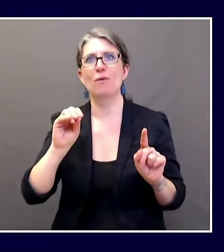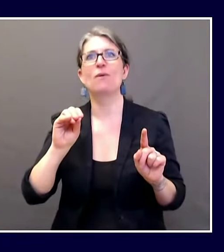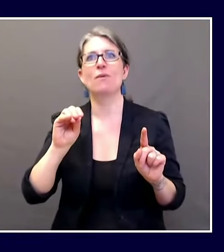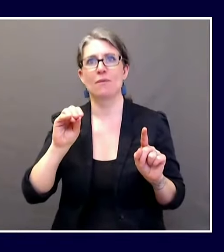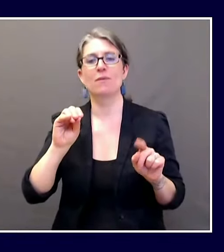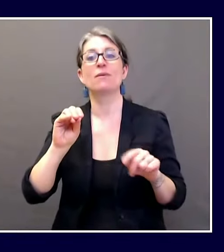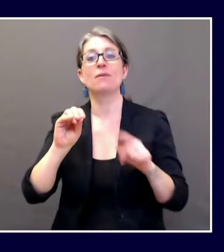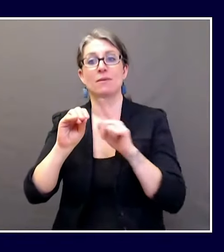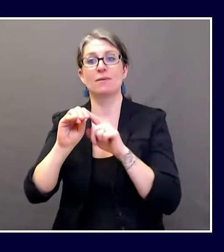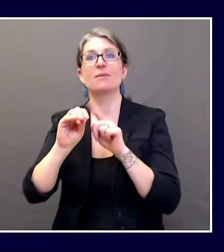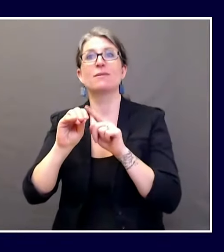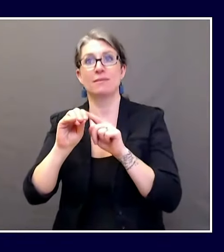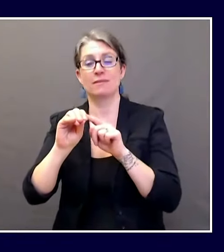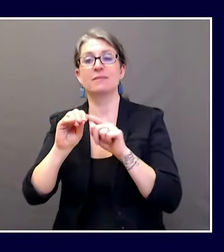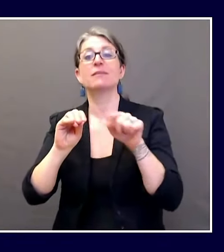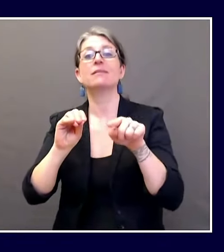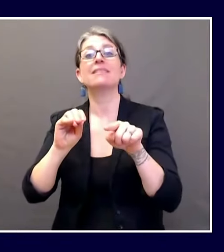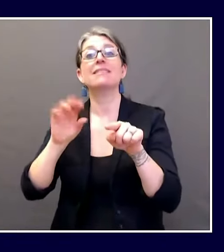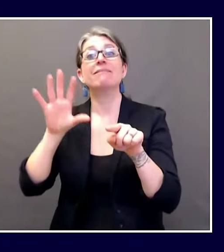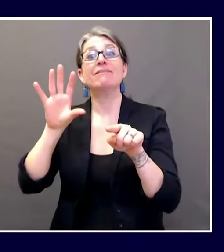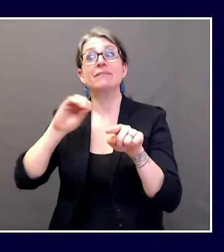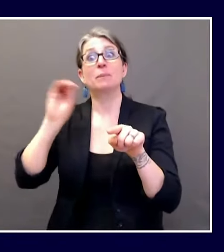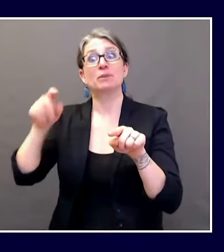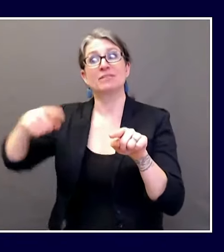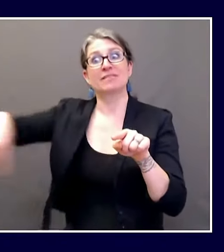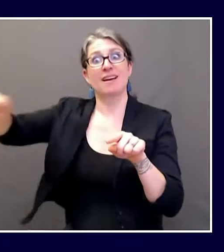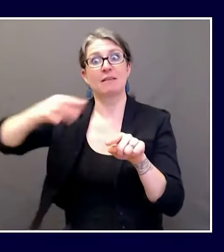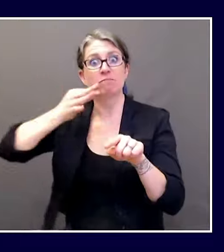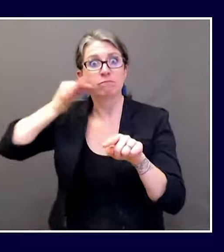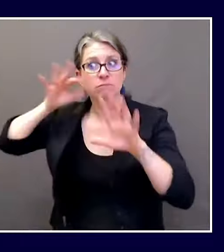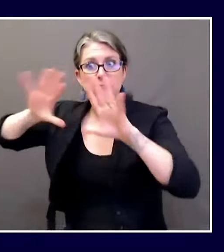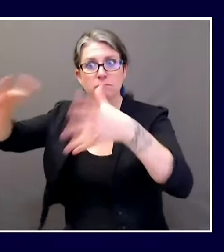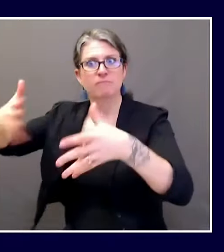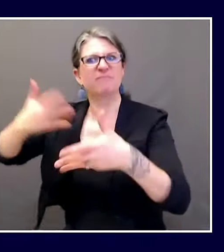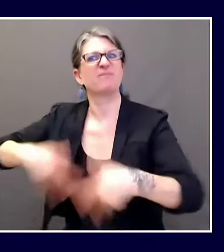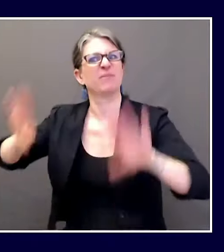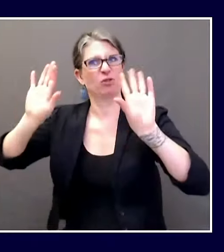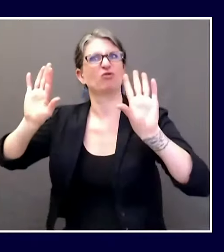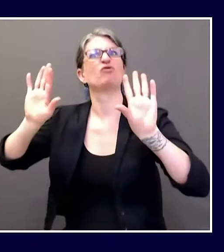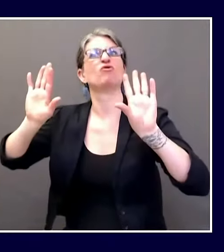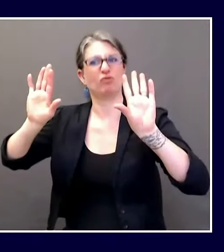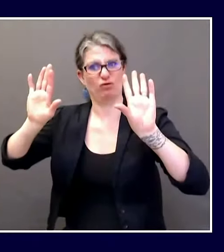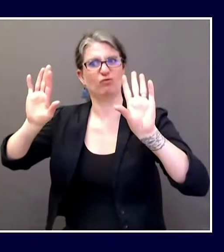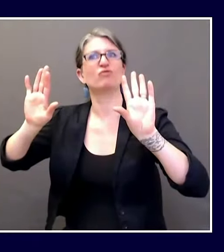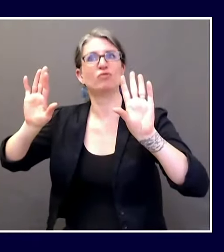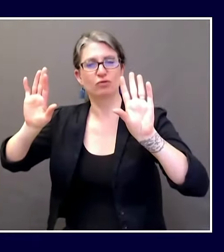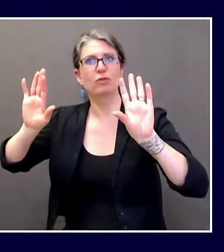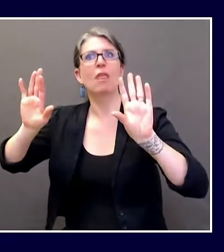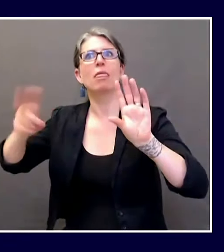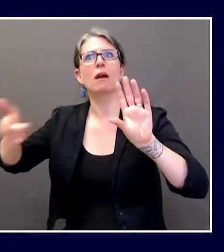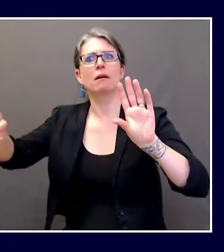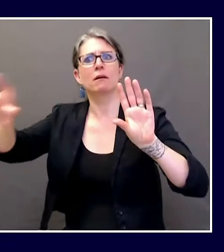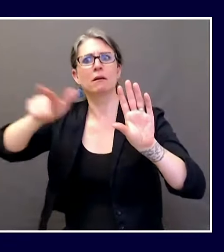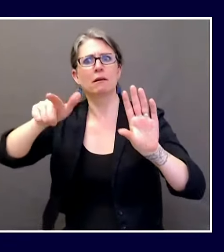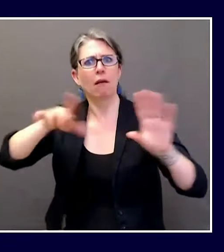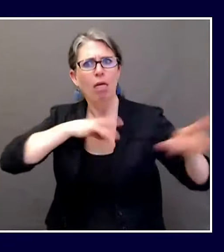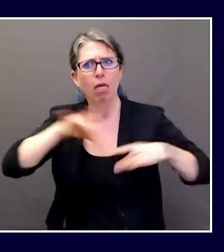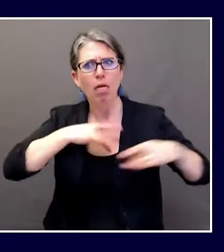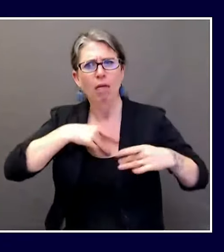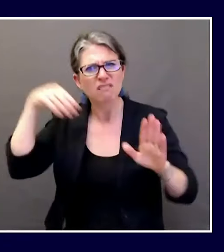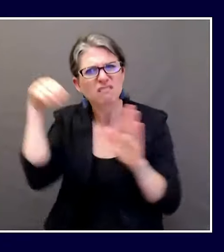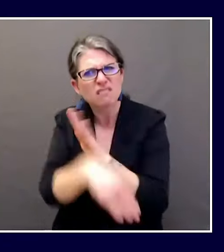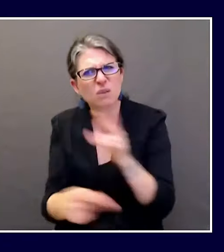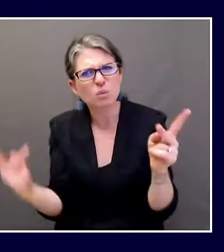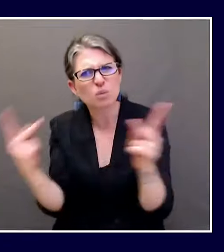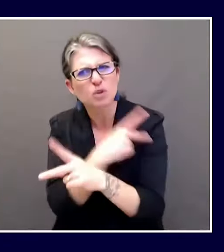that, do you see that as somewhat of a benchmark, or are there just too many variables to know? Curious your thoughts on that. I wouldn't use